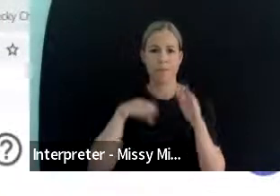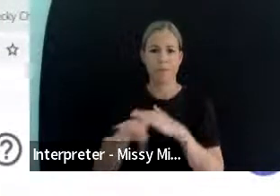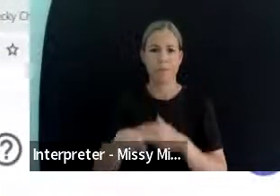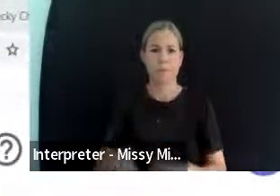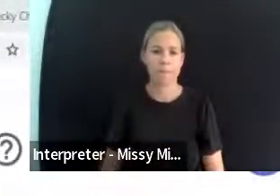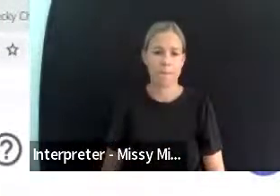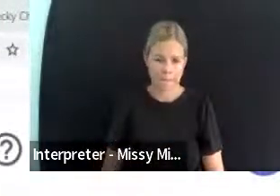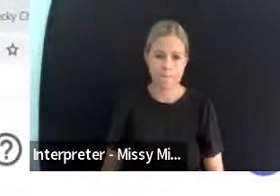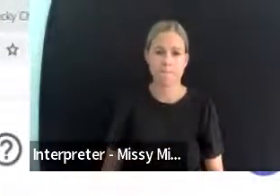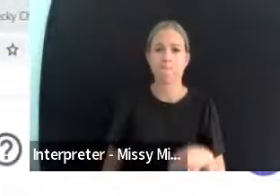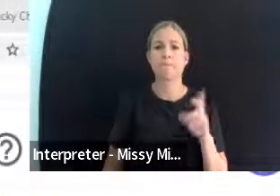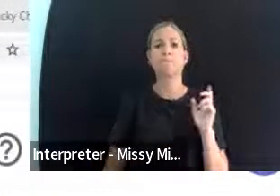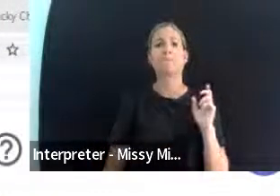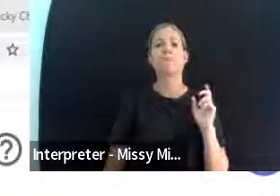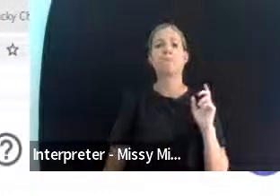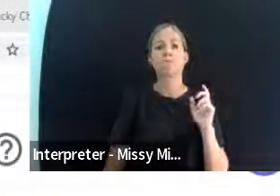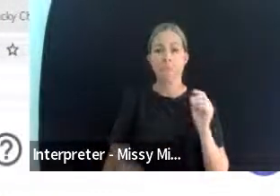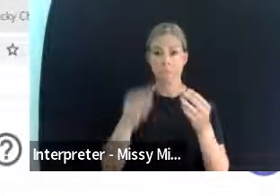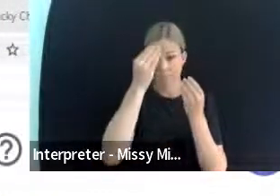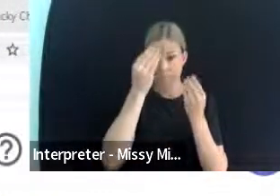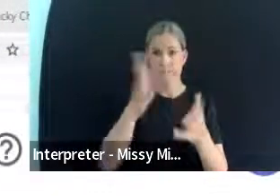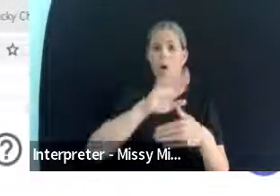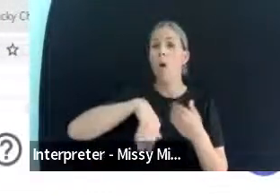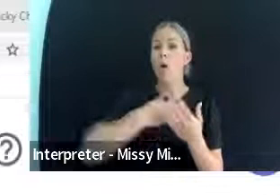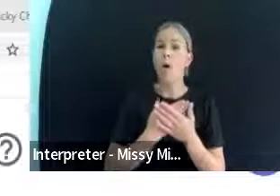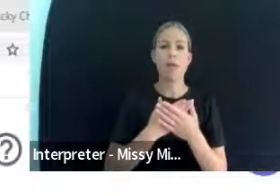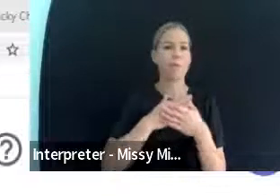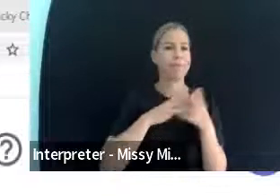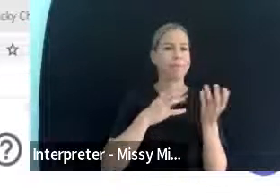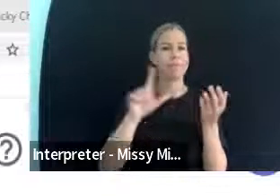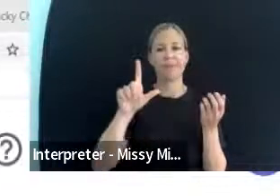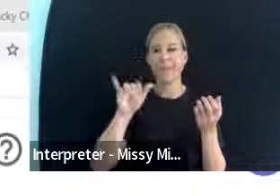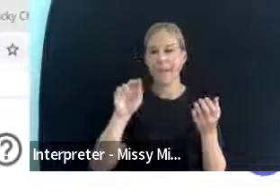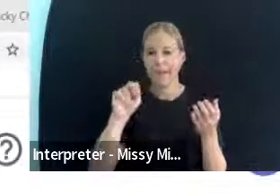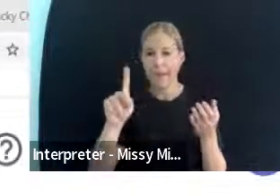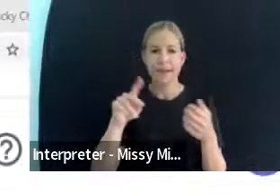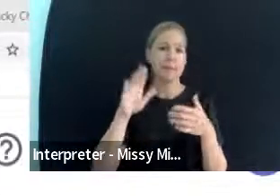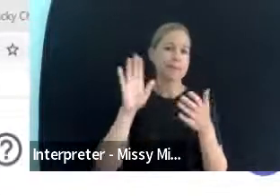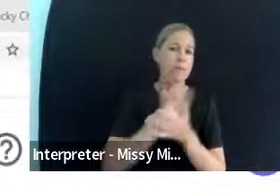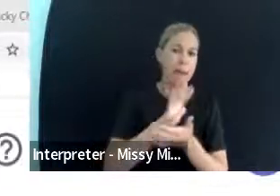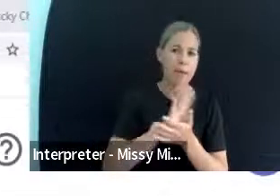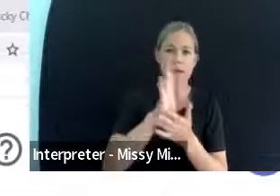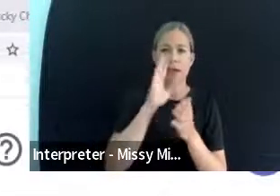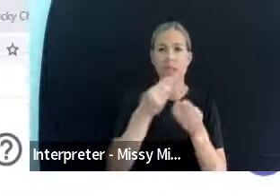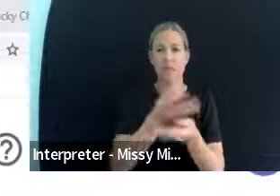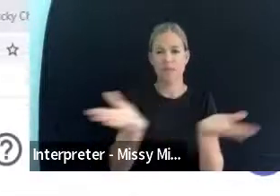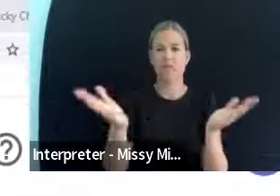So I want you to know that all of the handouts that I'm going to share during this presentation are available in this Google Drive.